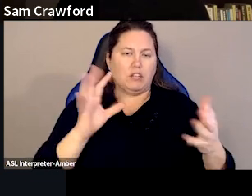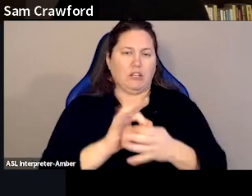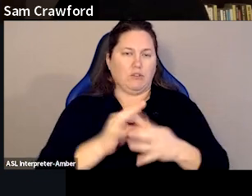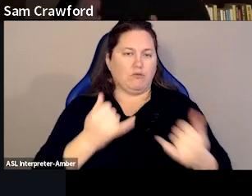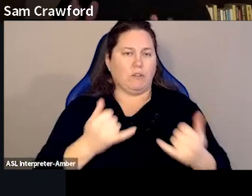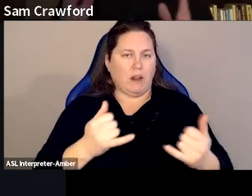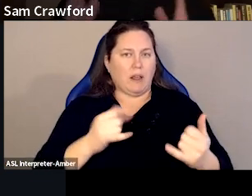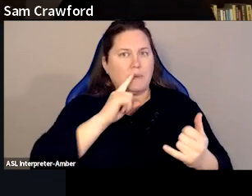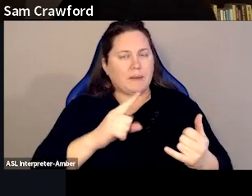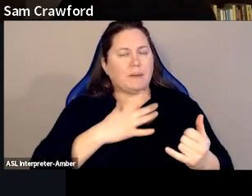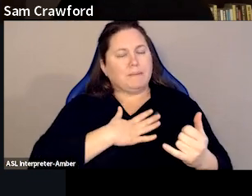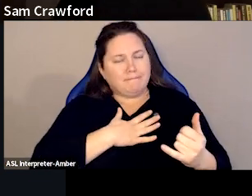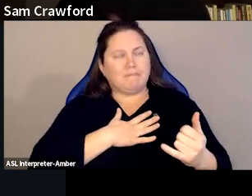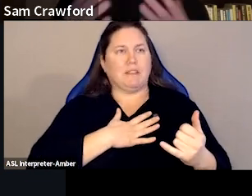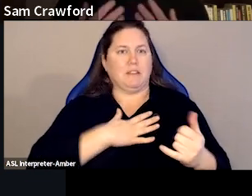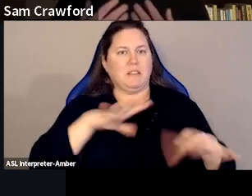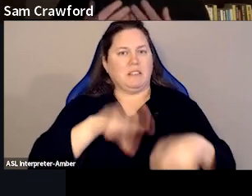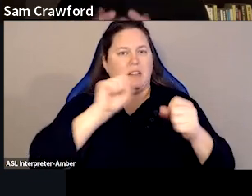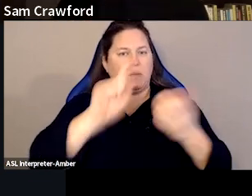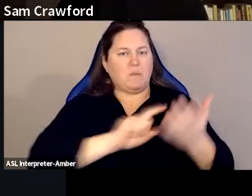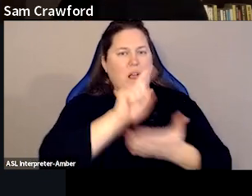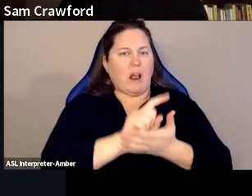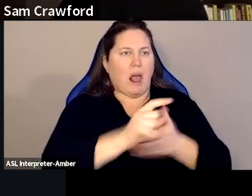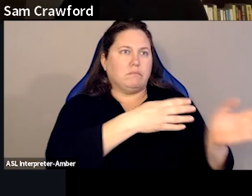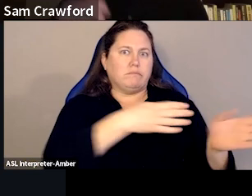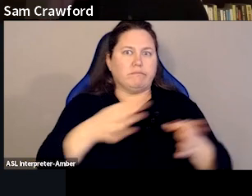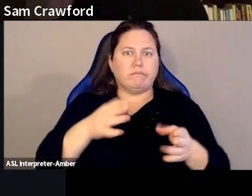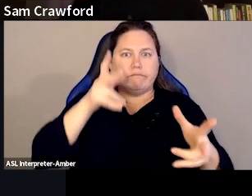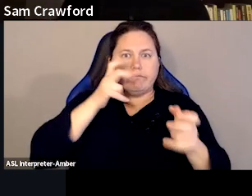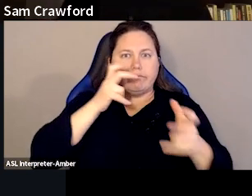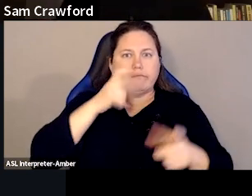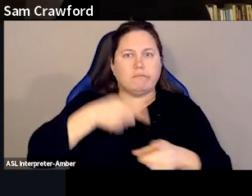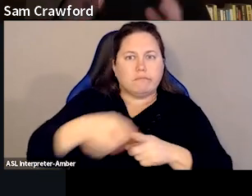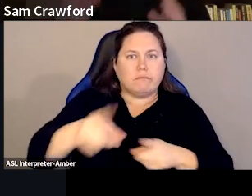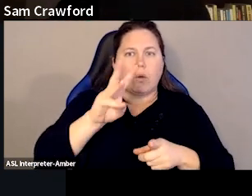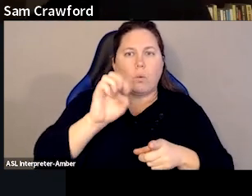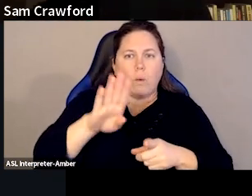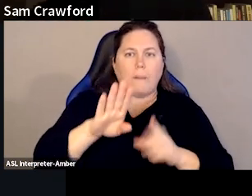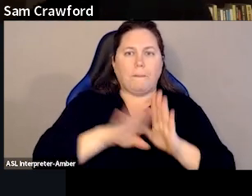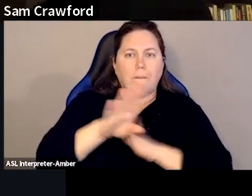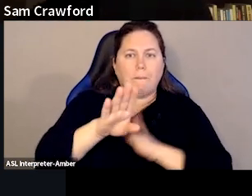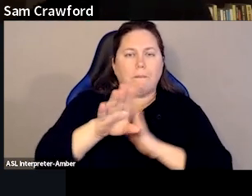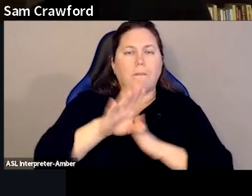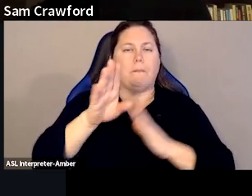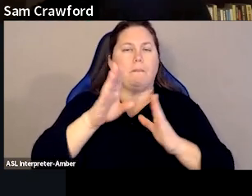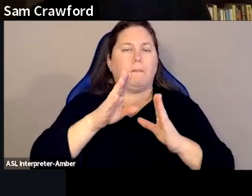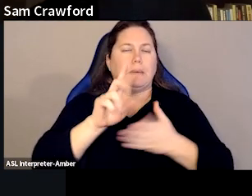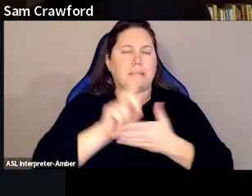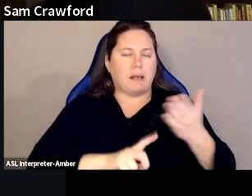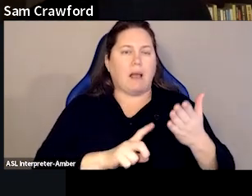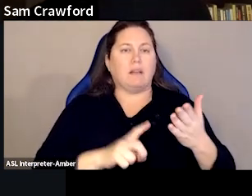you take, the best part of an hour out of your day to listen to me talk about web design. So with that in mind, I'm going to get straight into our